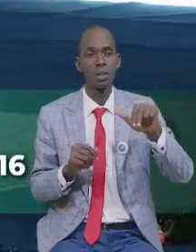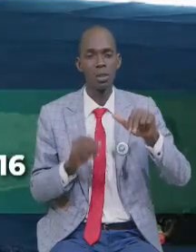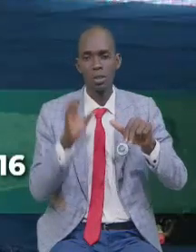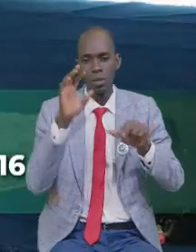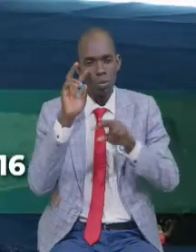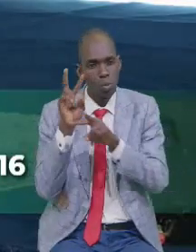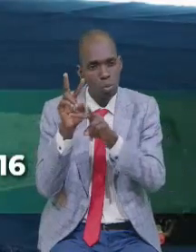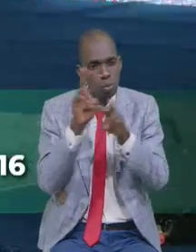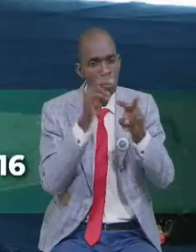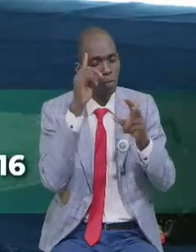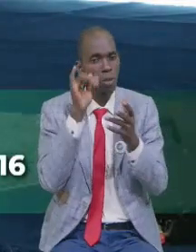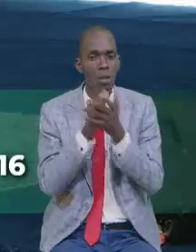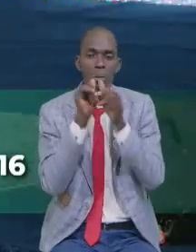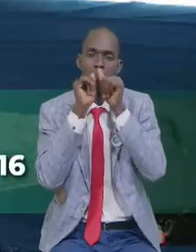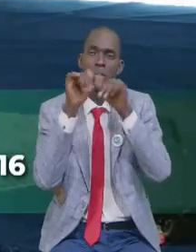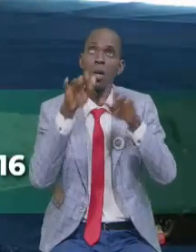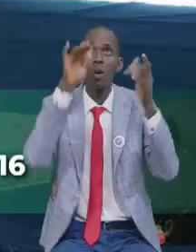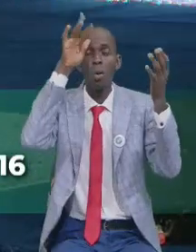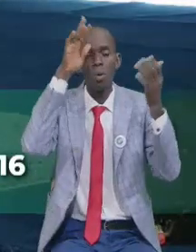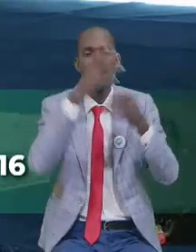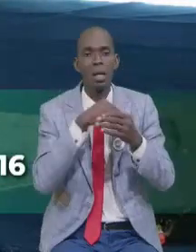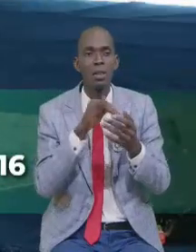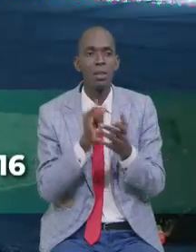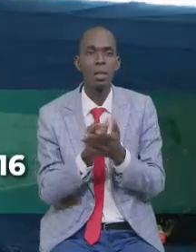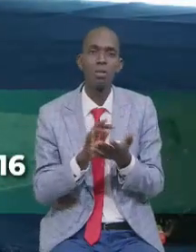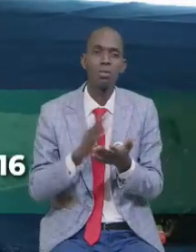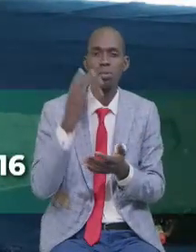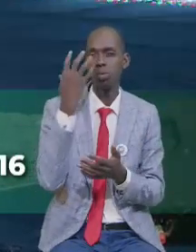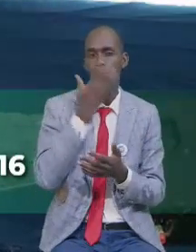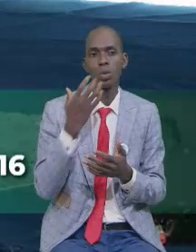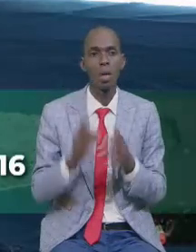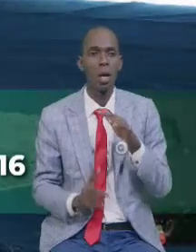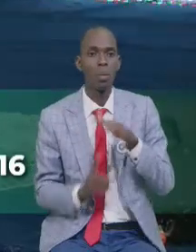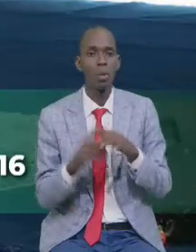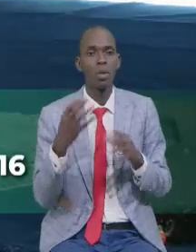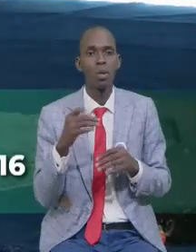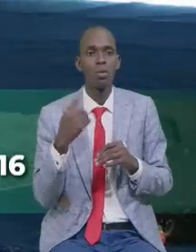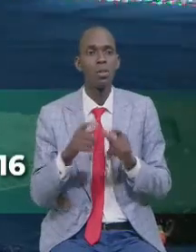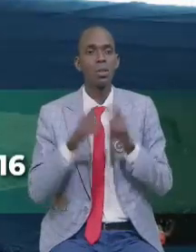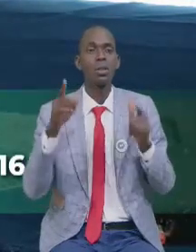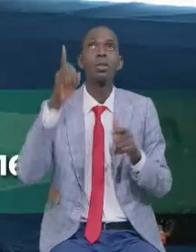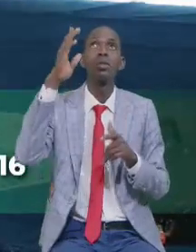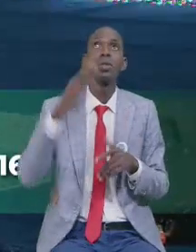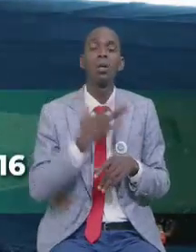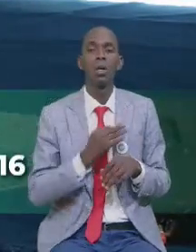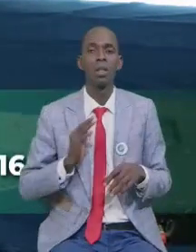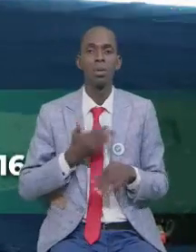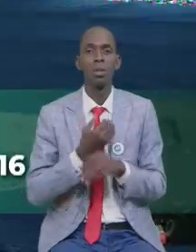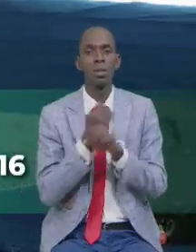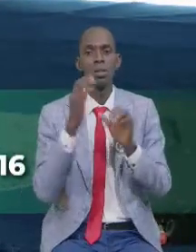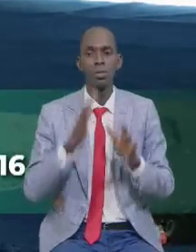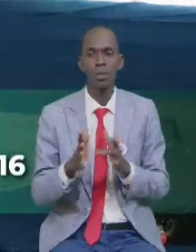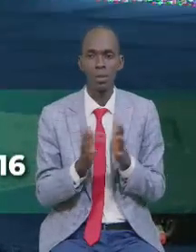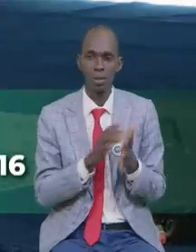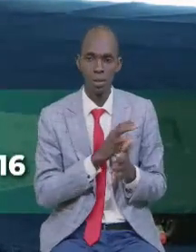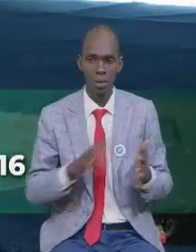blessed hope and the glorious appearing of our great God and our Savior Jesus Christ. In verse